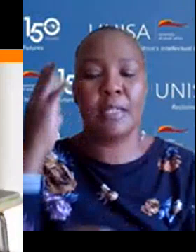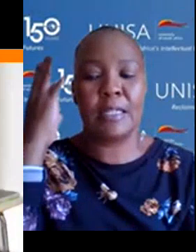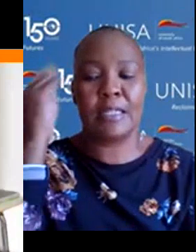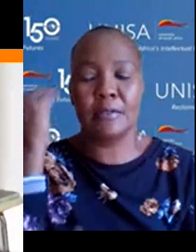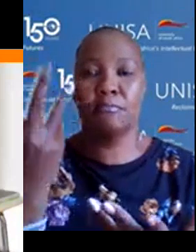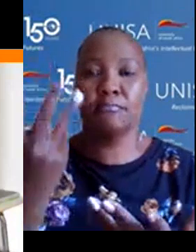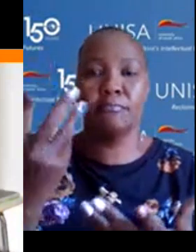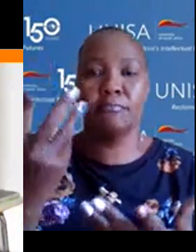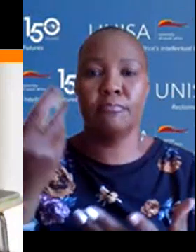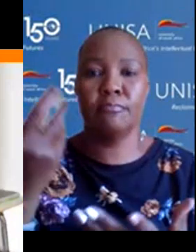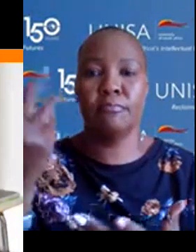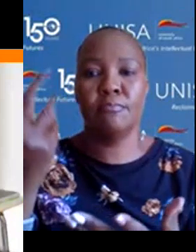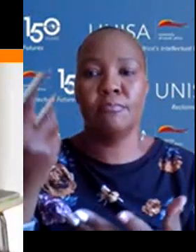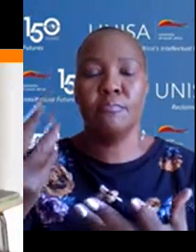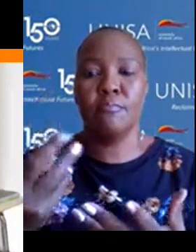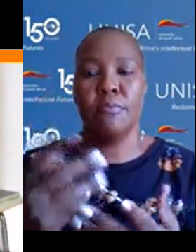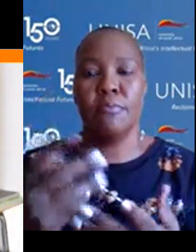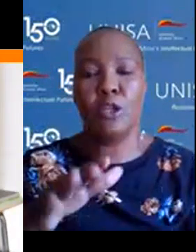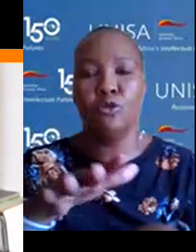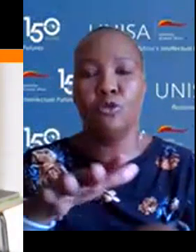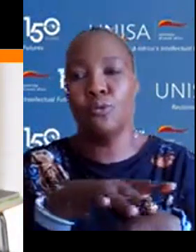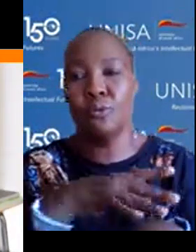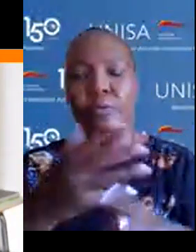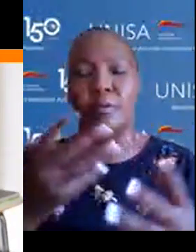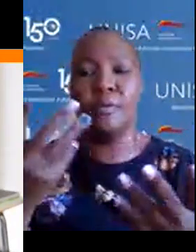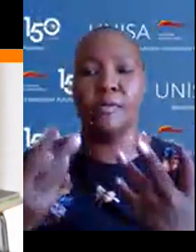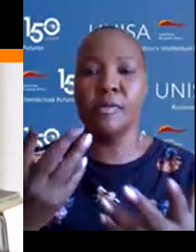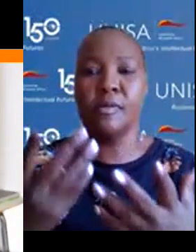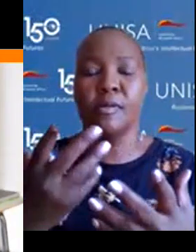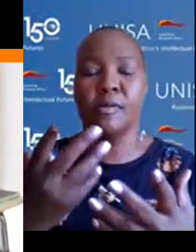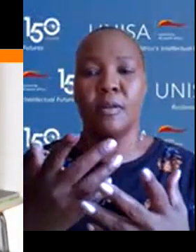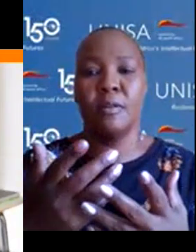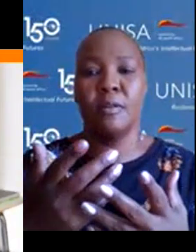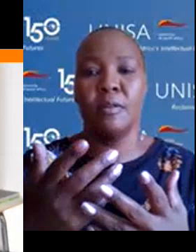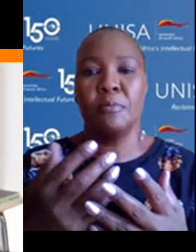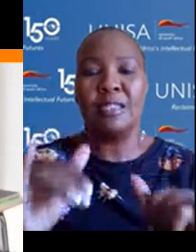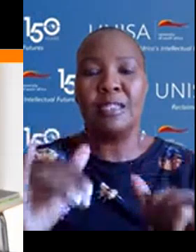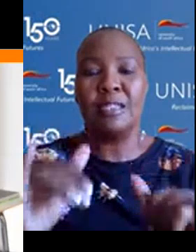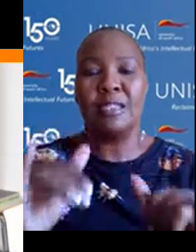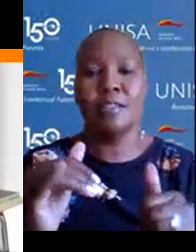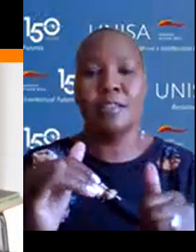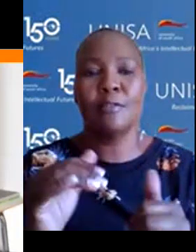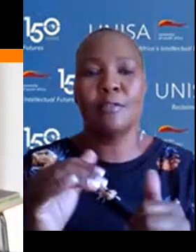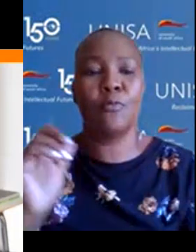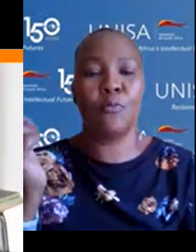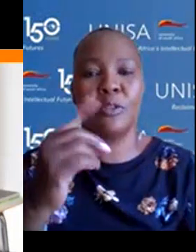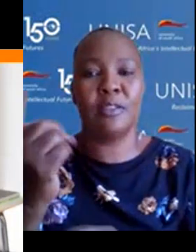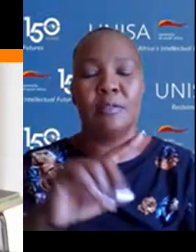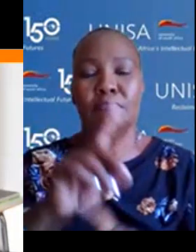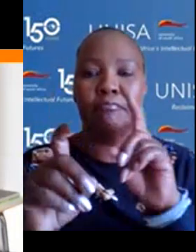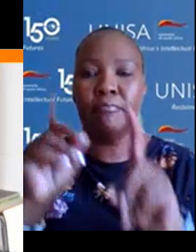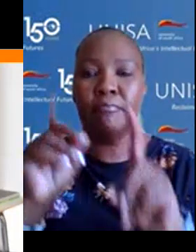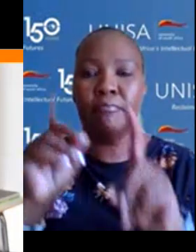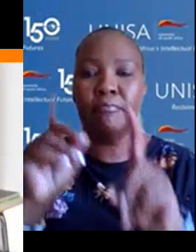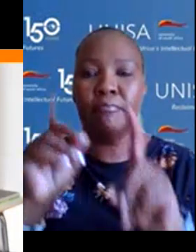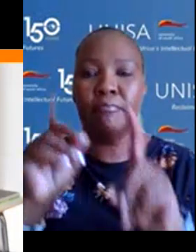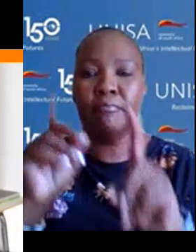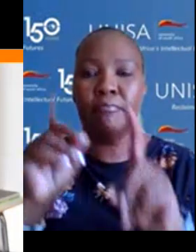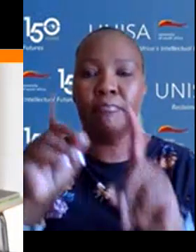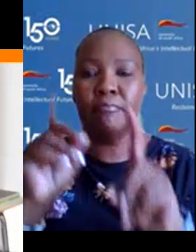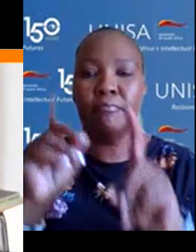it's covered more slowly, more in depth, where you can sit the whole day and ask questions to the facilitators, you